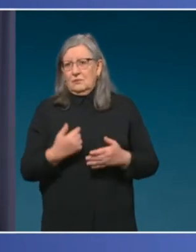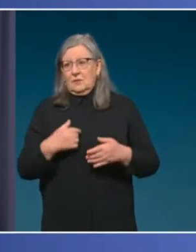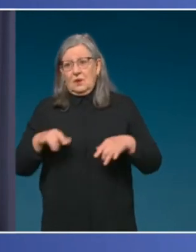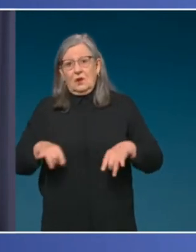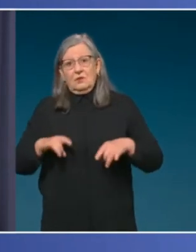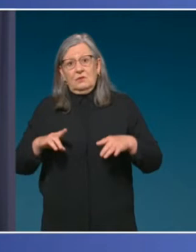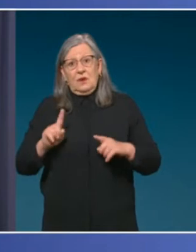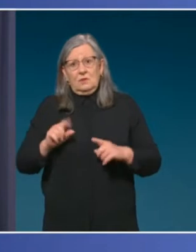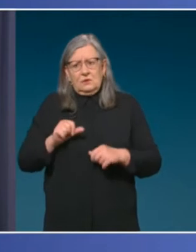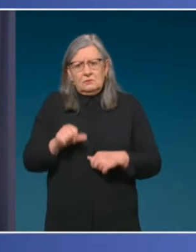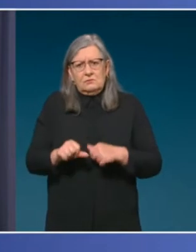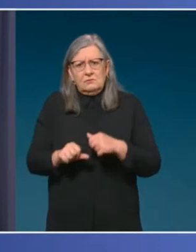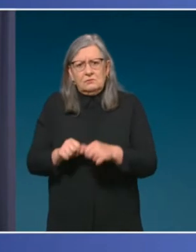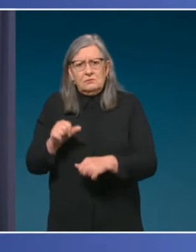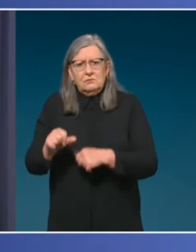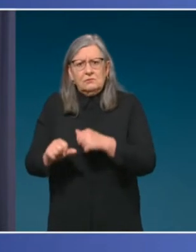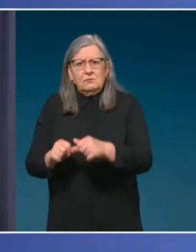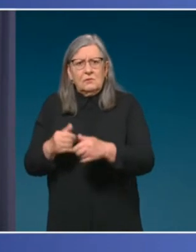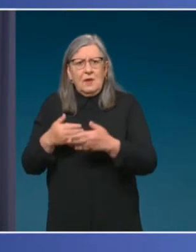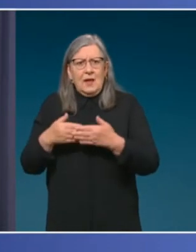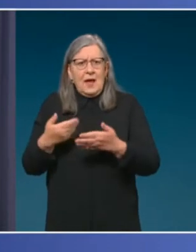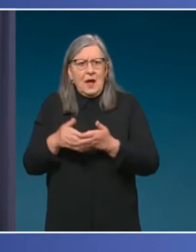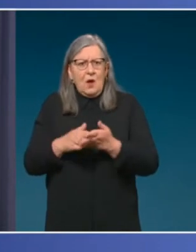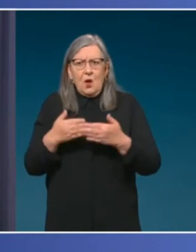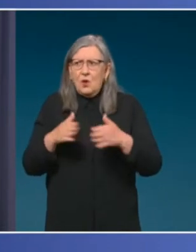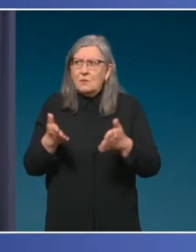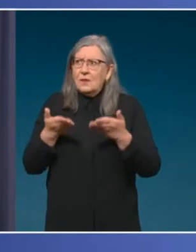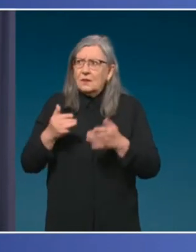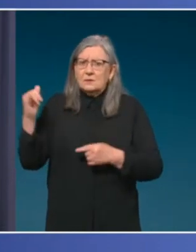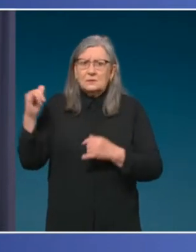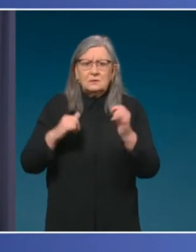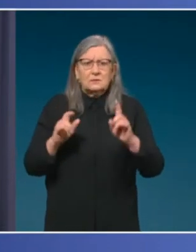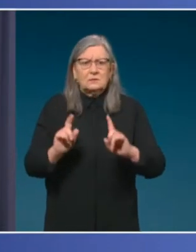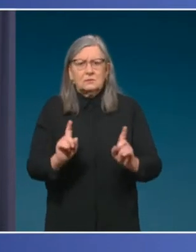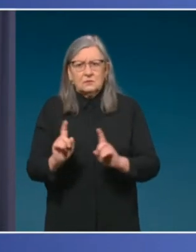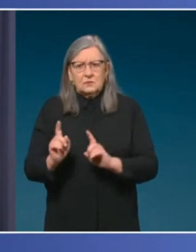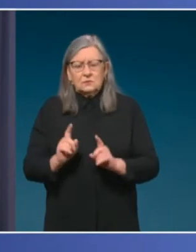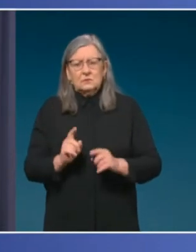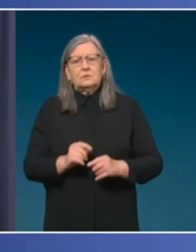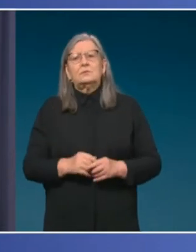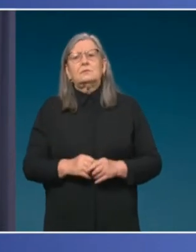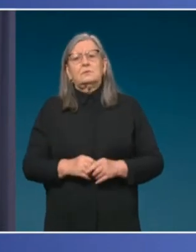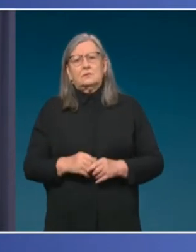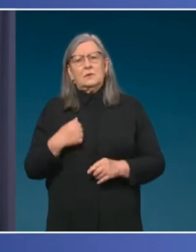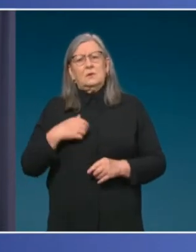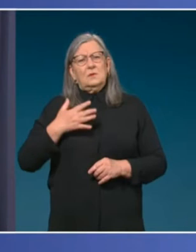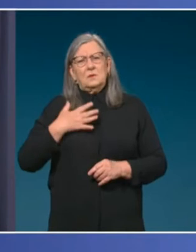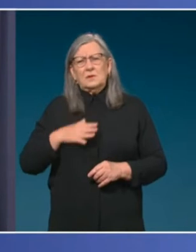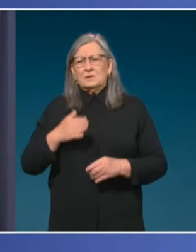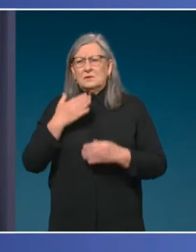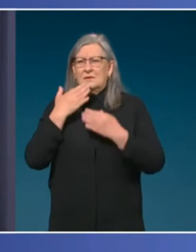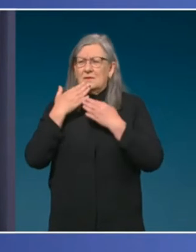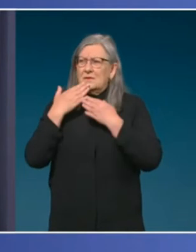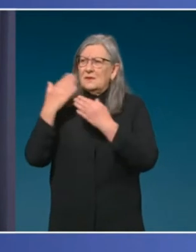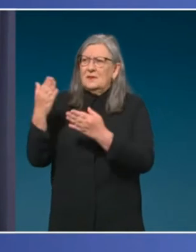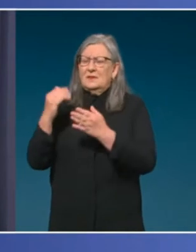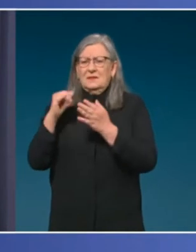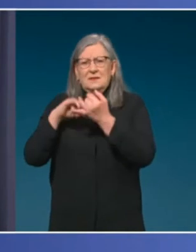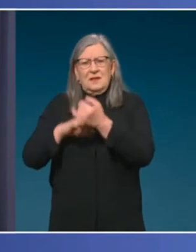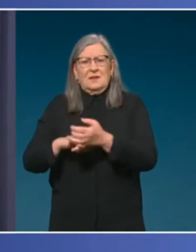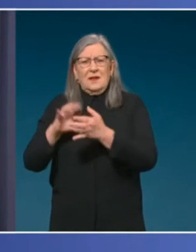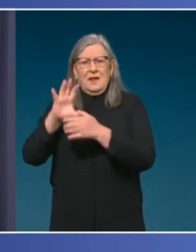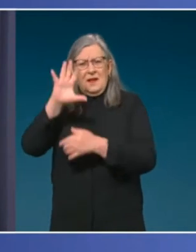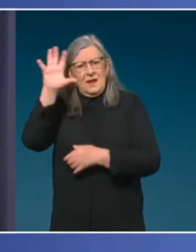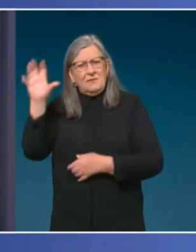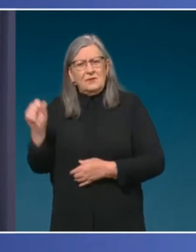recommencement. The other thing is I do want to particularly single out and thank South Africa. South Africa has been very cooperative